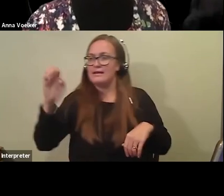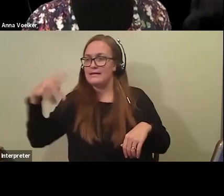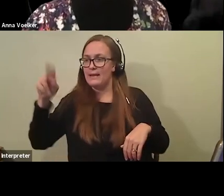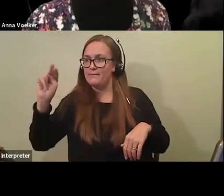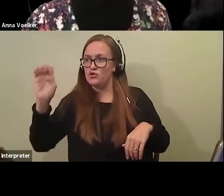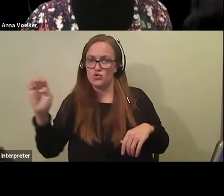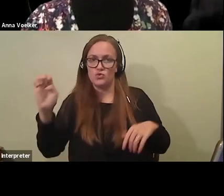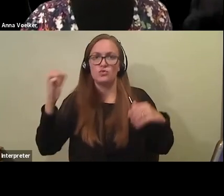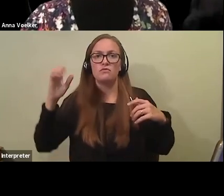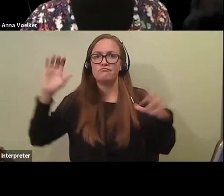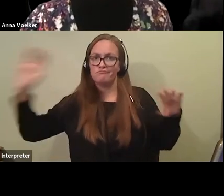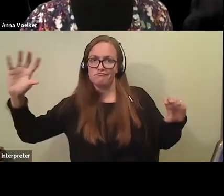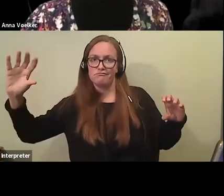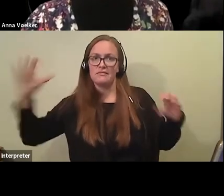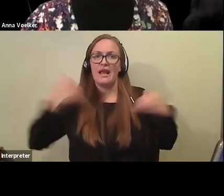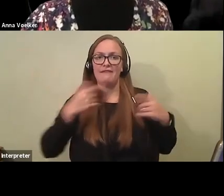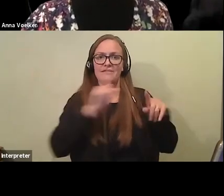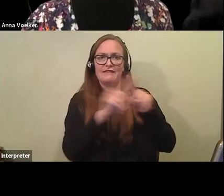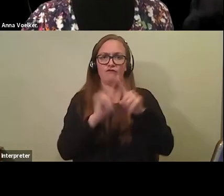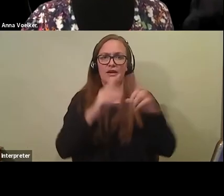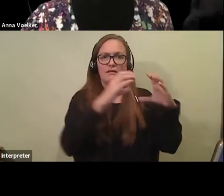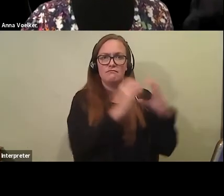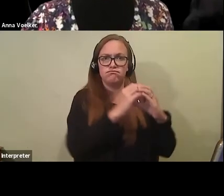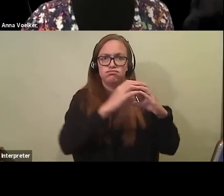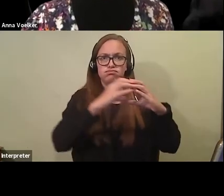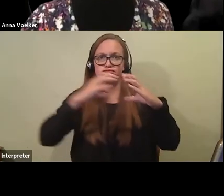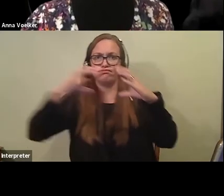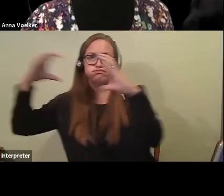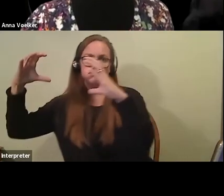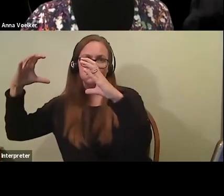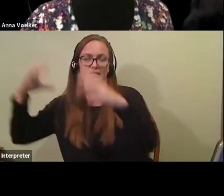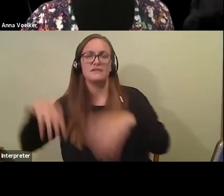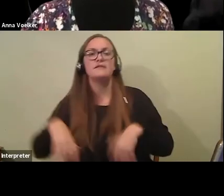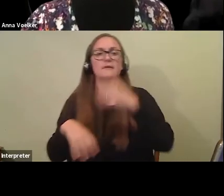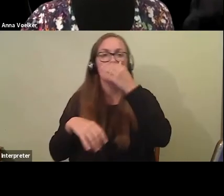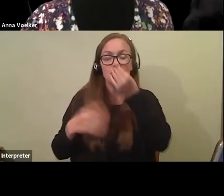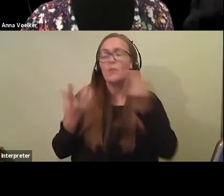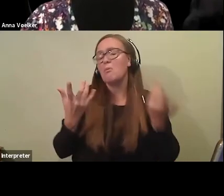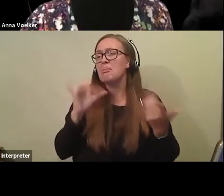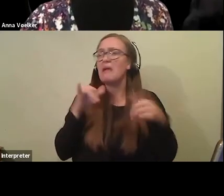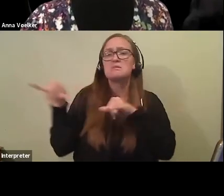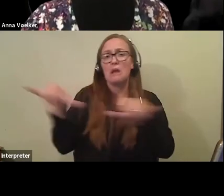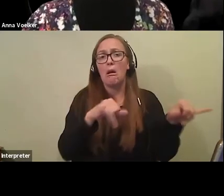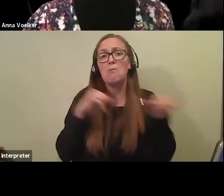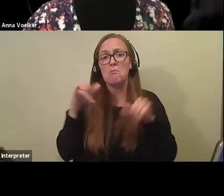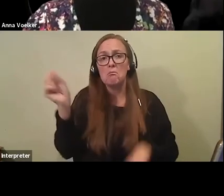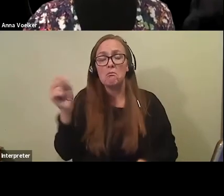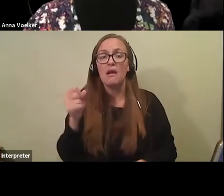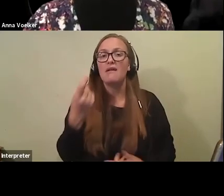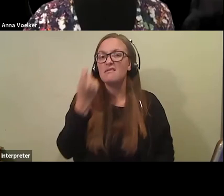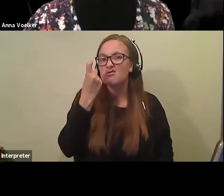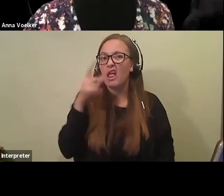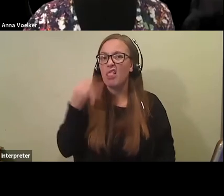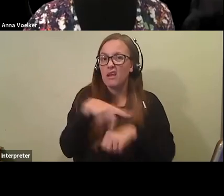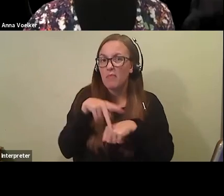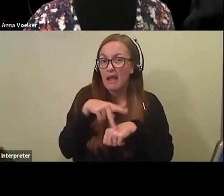actually very common in the universe. And so now we're thinking, okay, well, could you have life on these planets? Now, these planets are a little bit bigger than Earth,